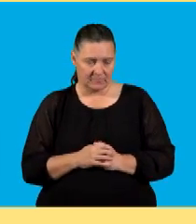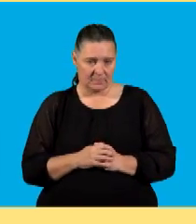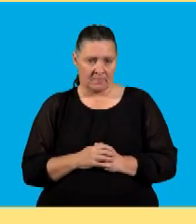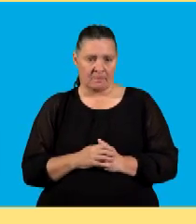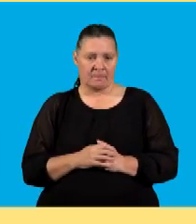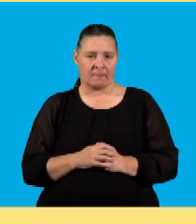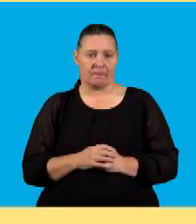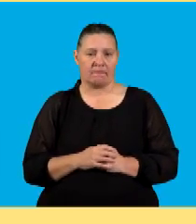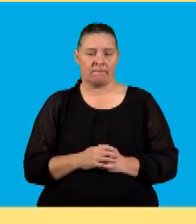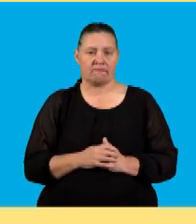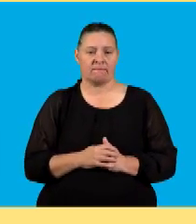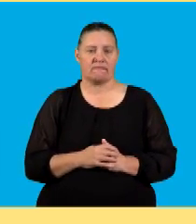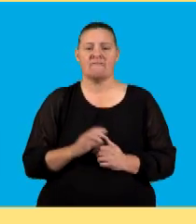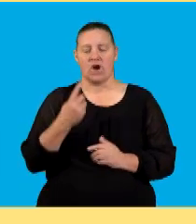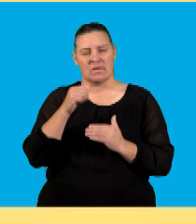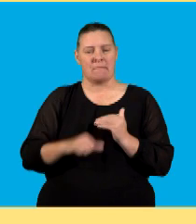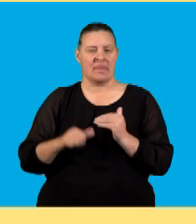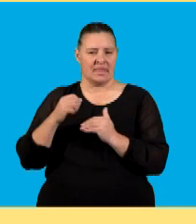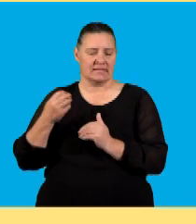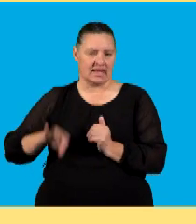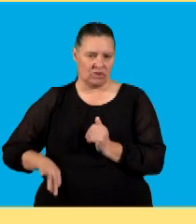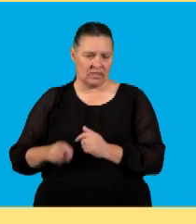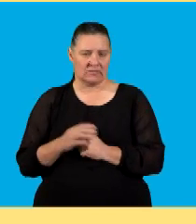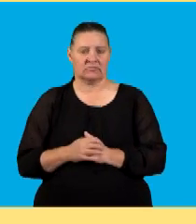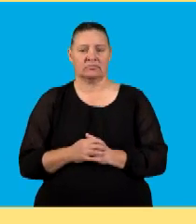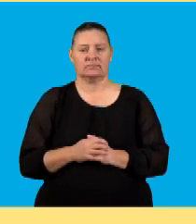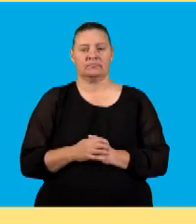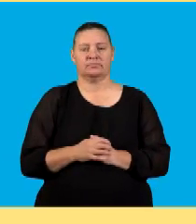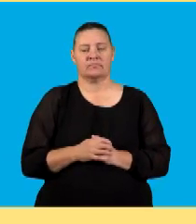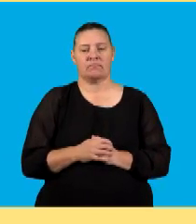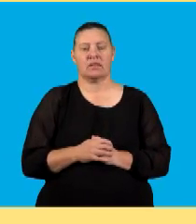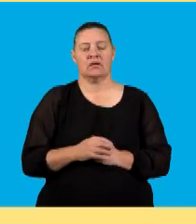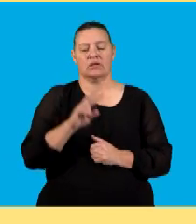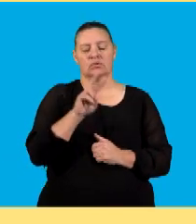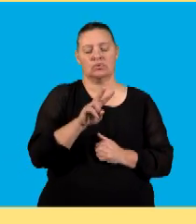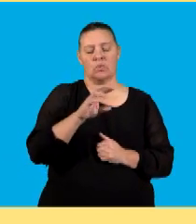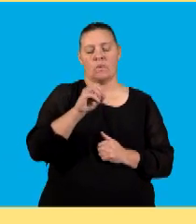18.9. Let's get the monthly salary. We will say